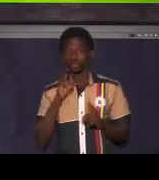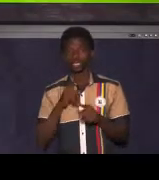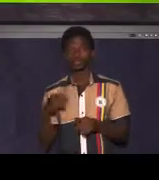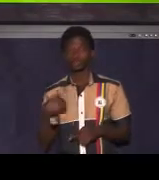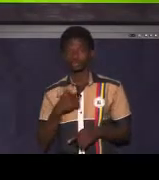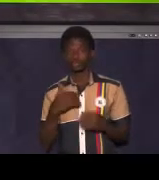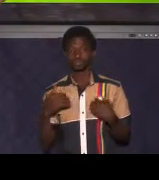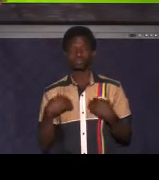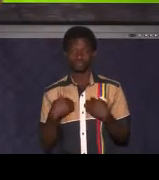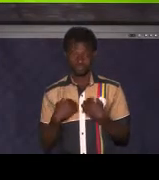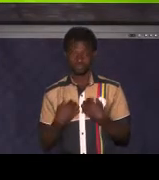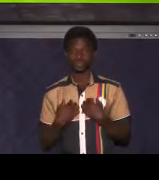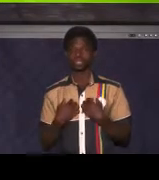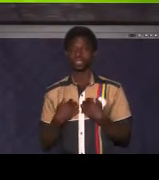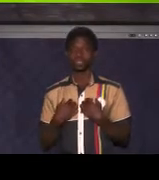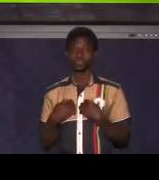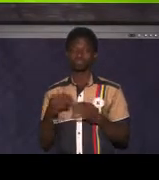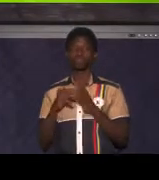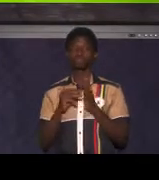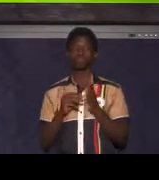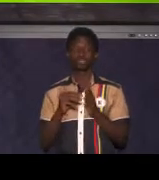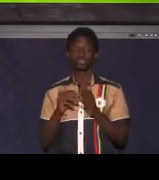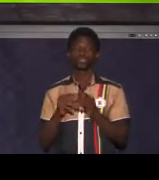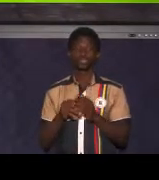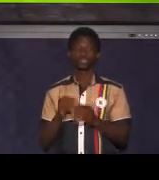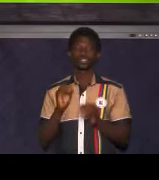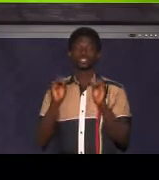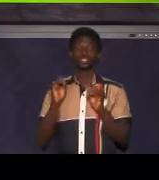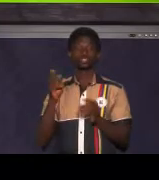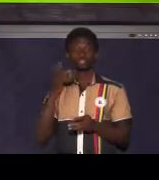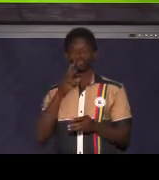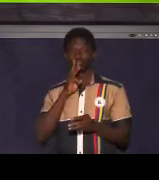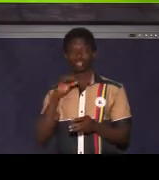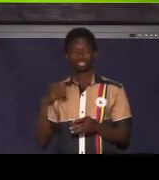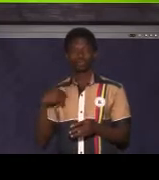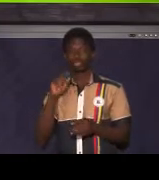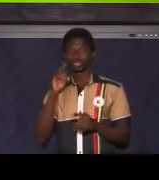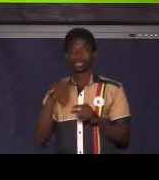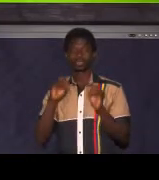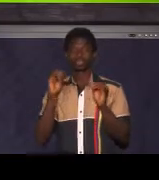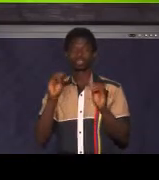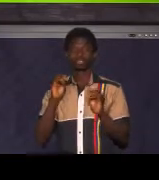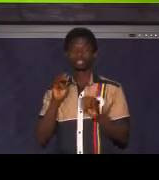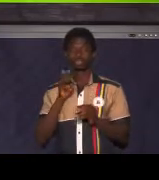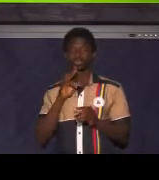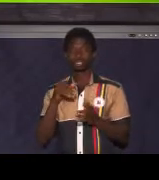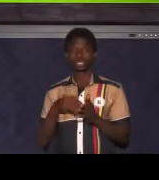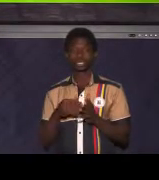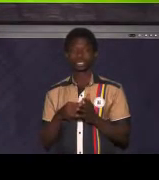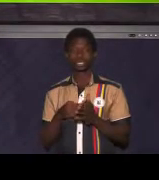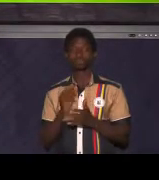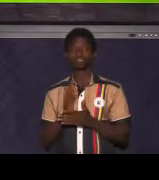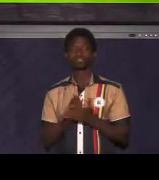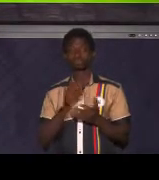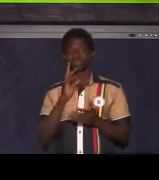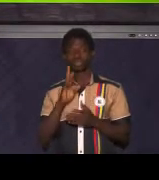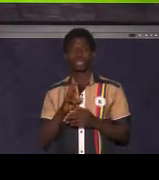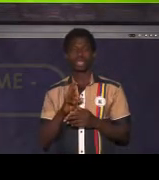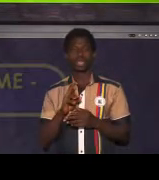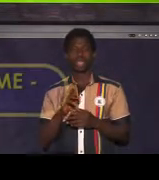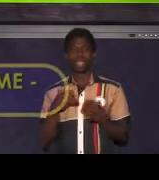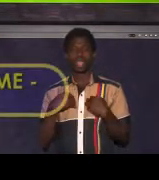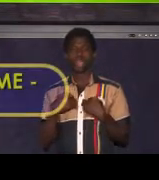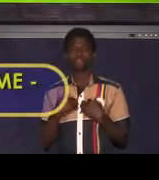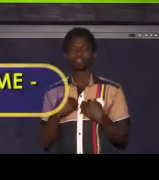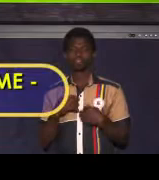Well, we've treated water. We can't treat water again. So we want to look at another one. Wow, some